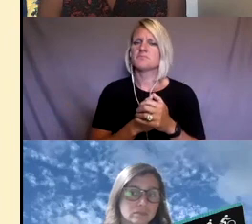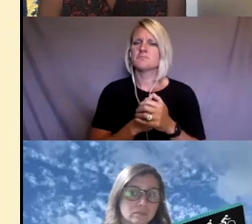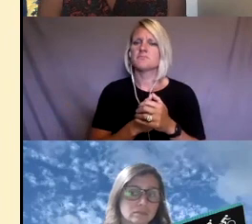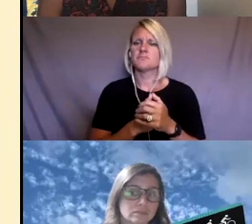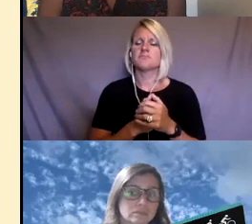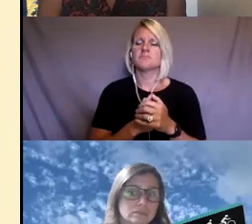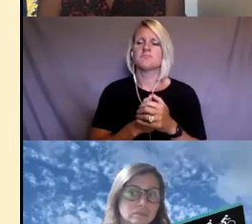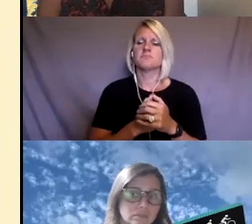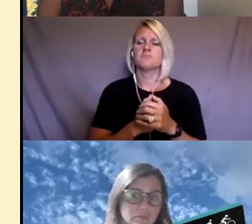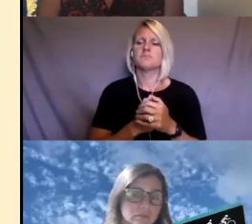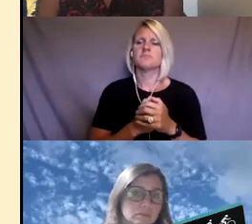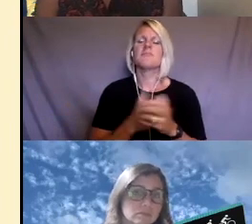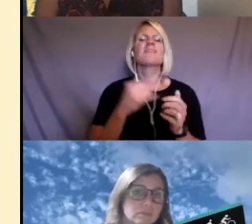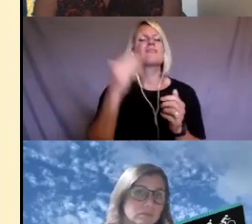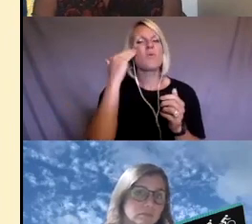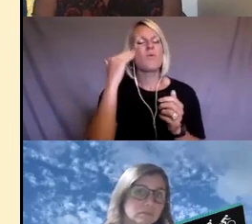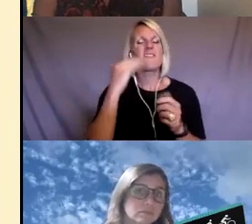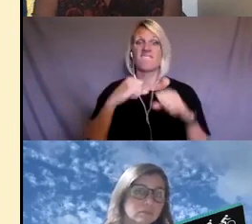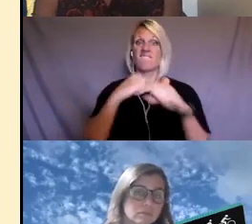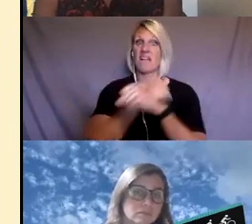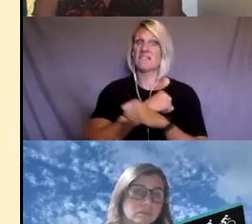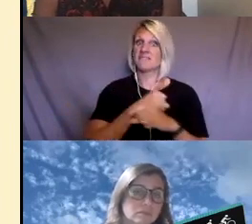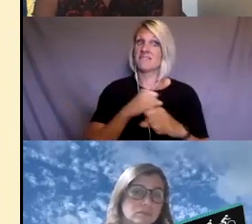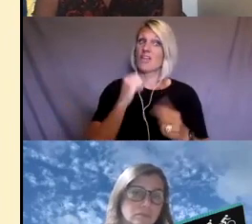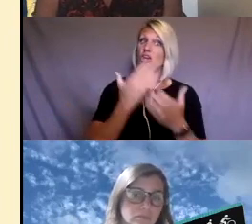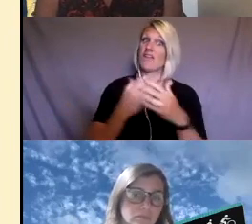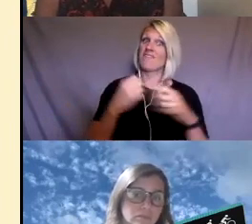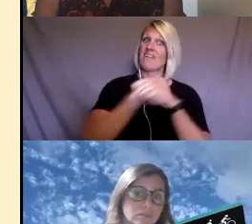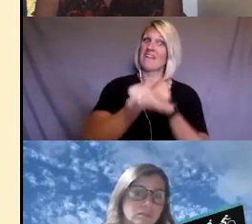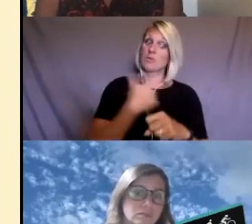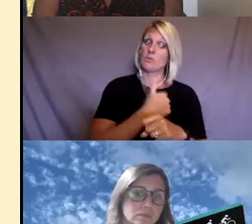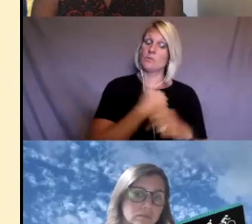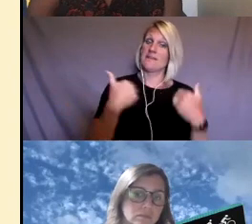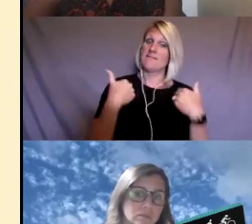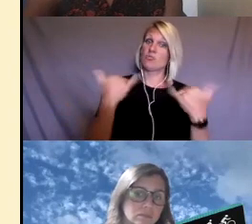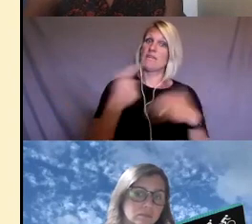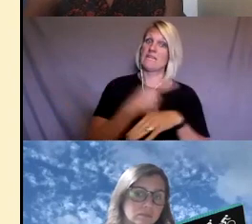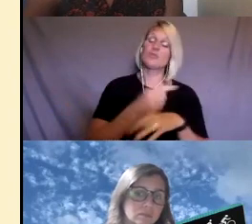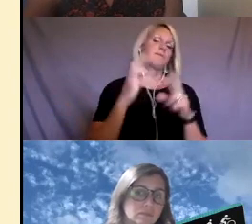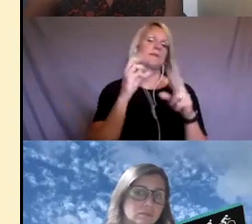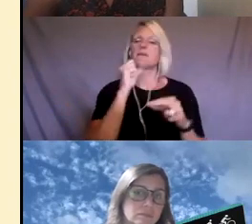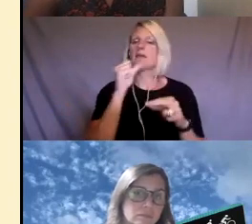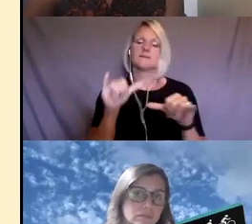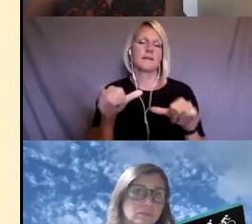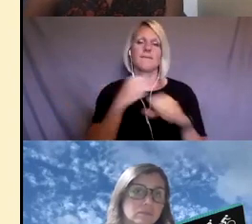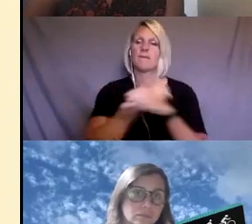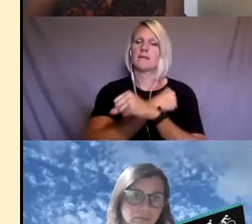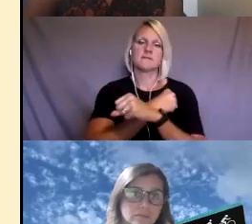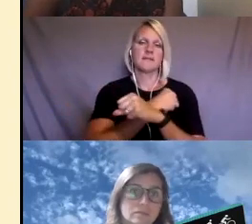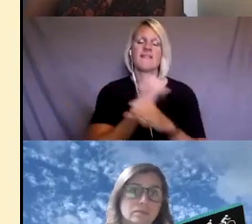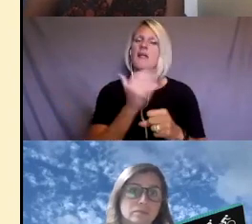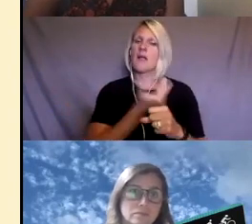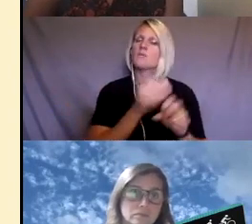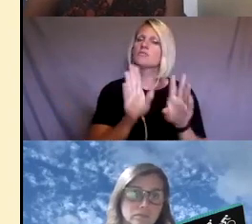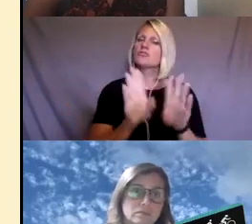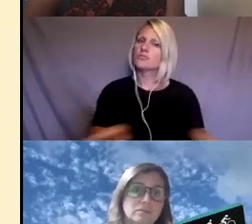that the fight that we fight, the good fight that we fight today, hopefully is not the same fight that our children